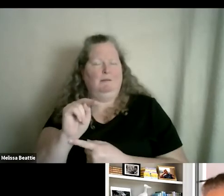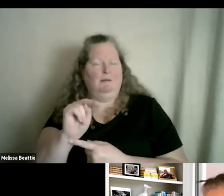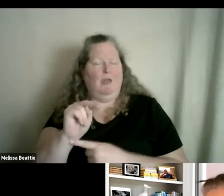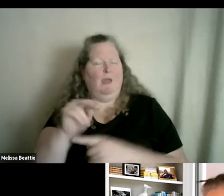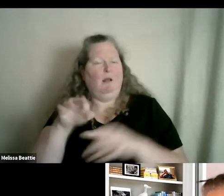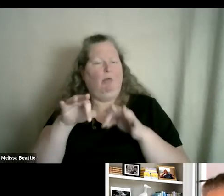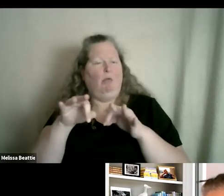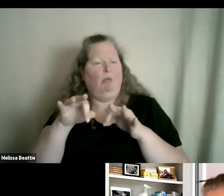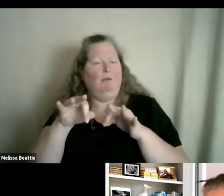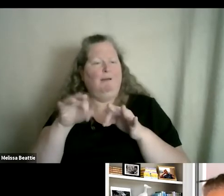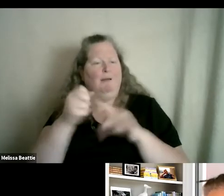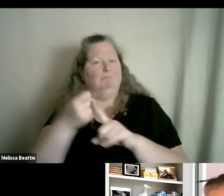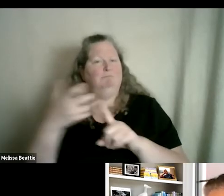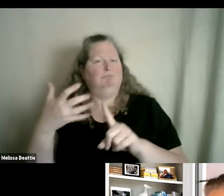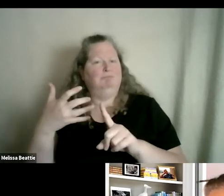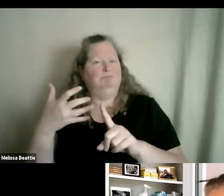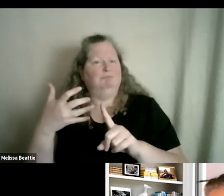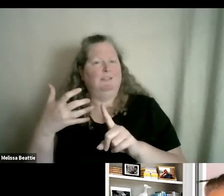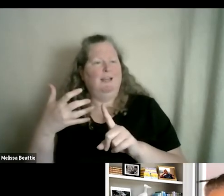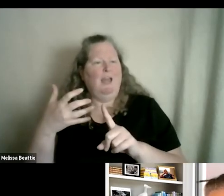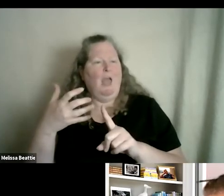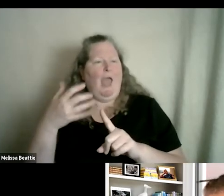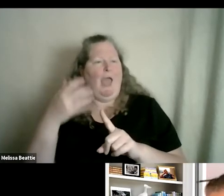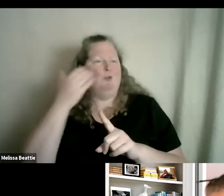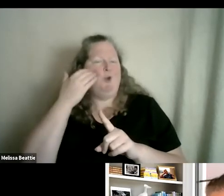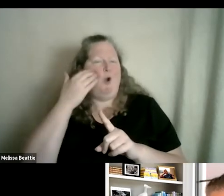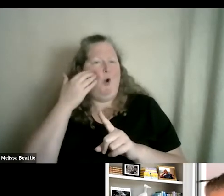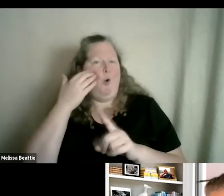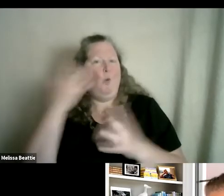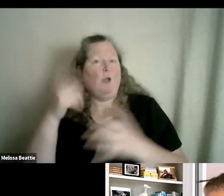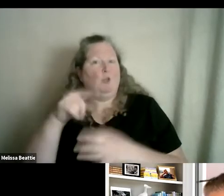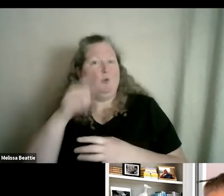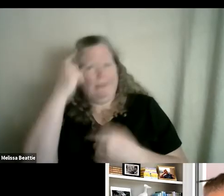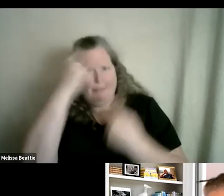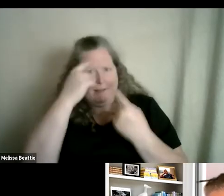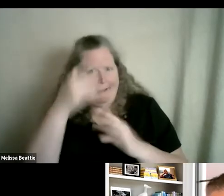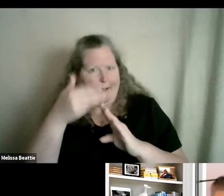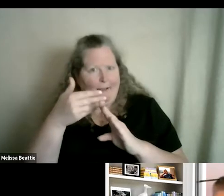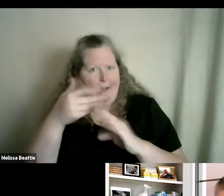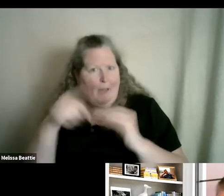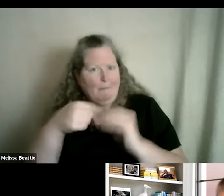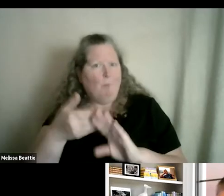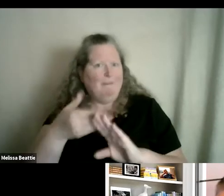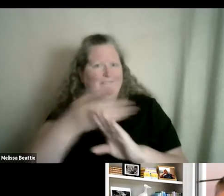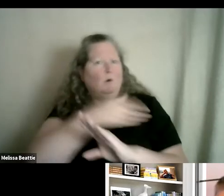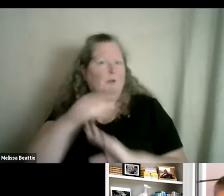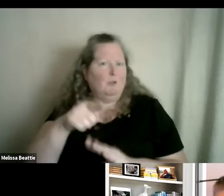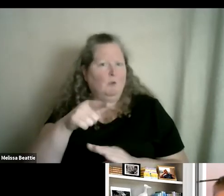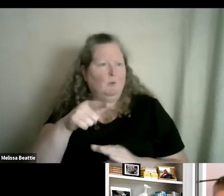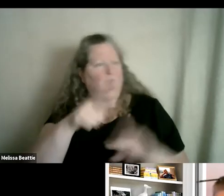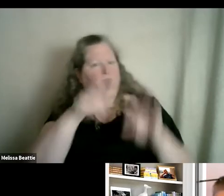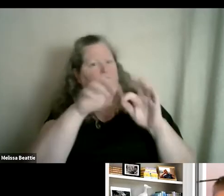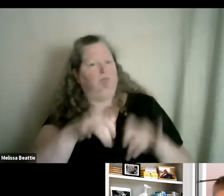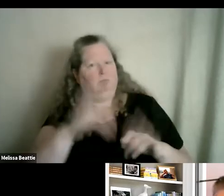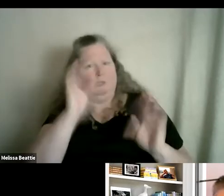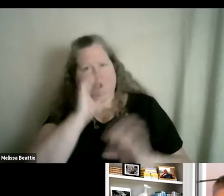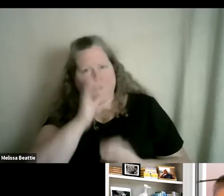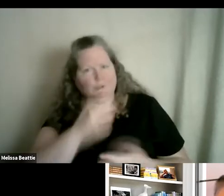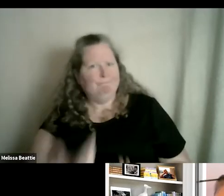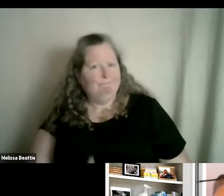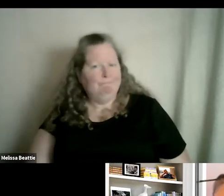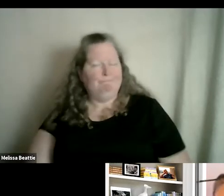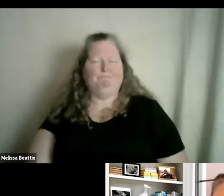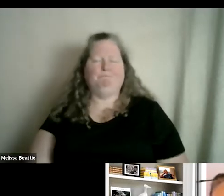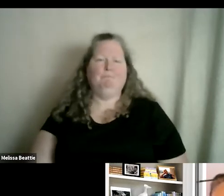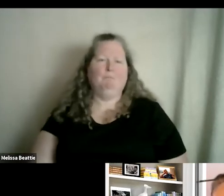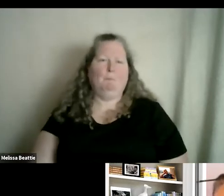about it, or before you even Google search it. Interesting. And yeah, and that is the kinds